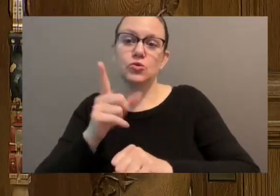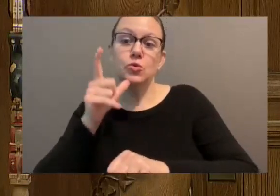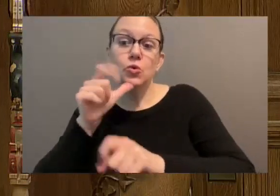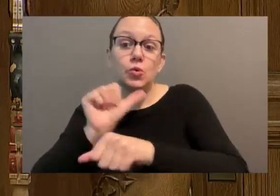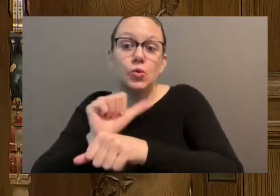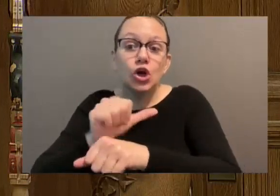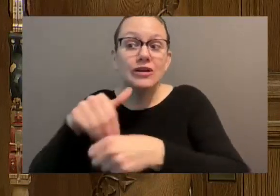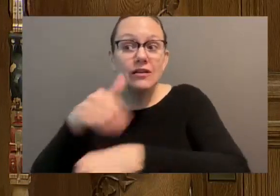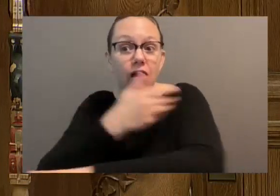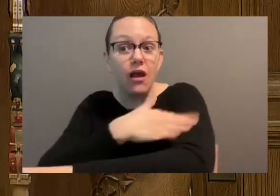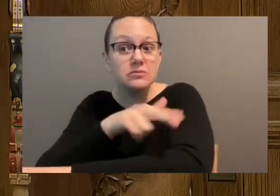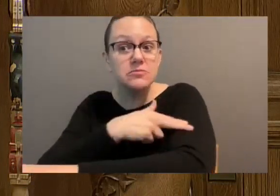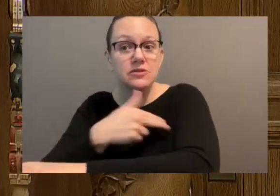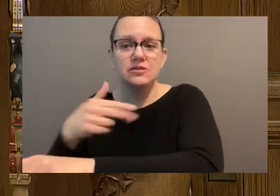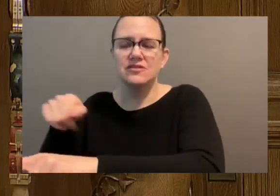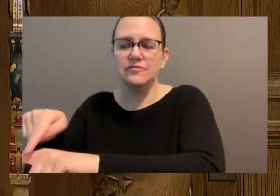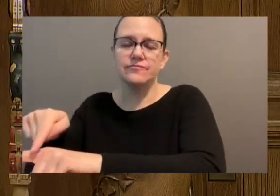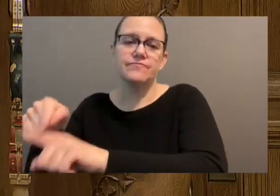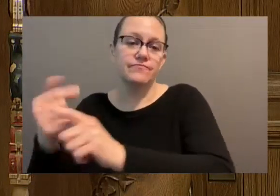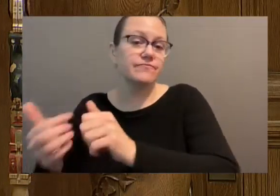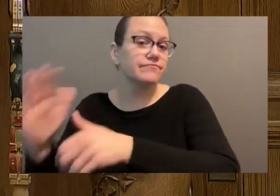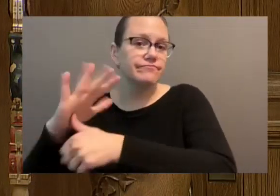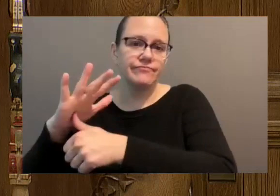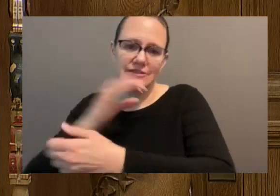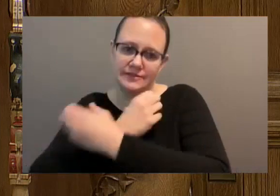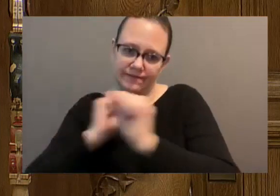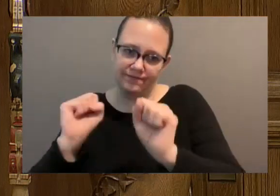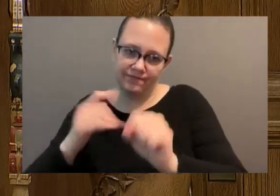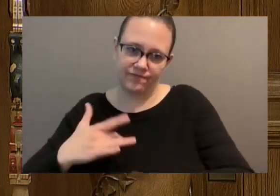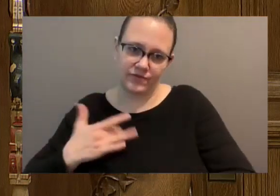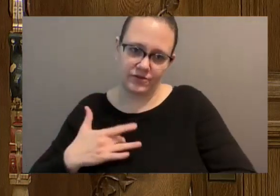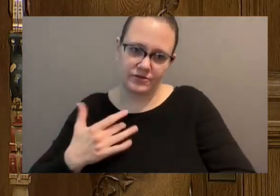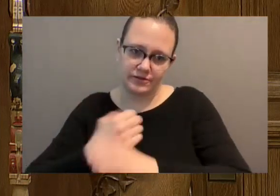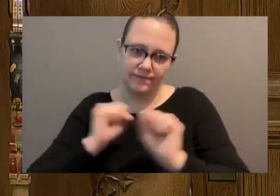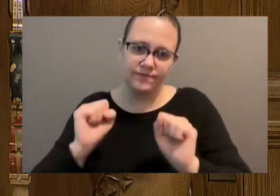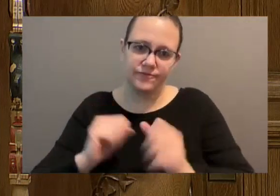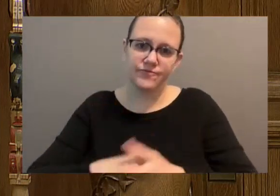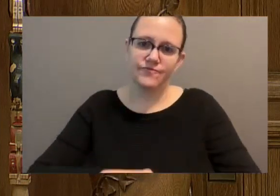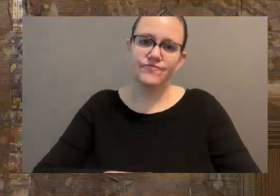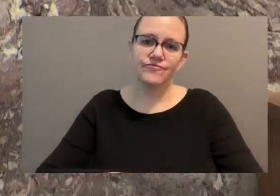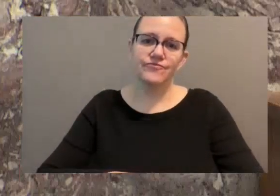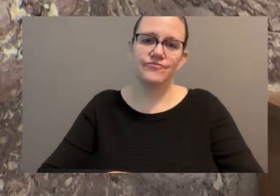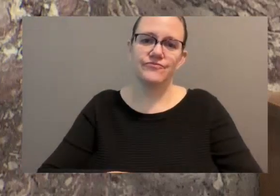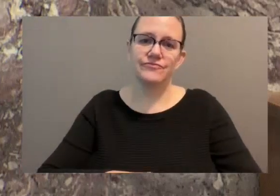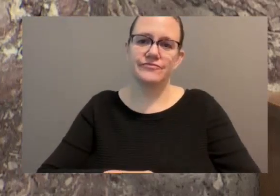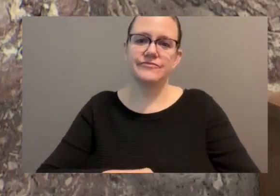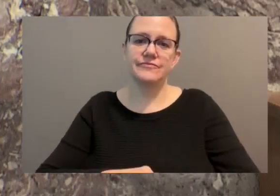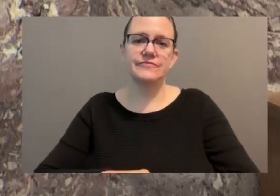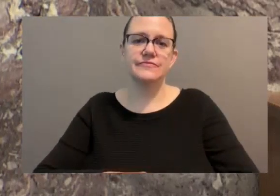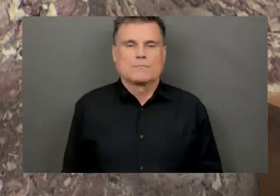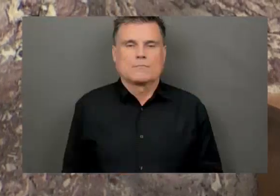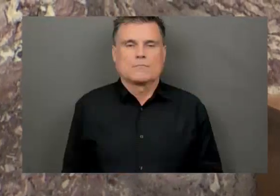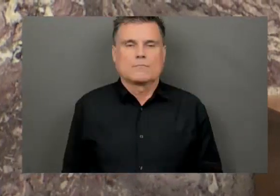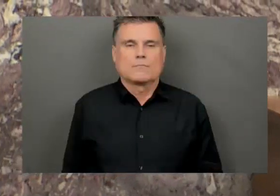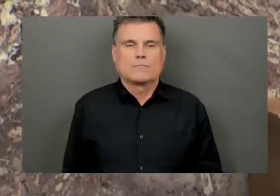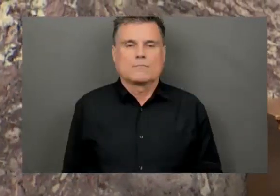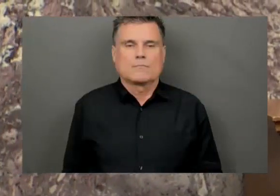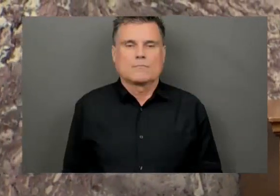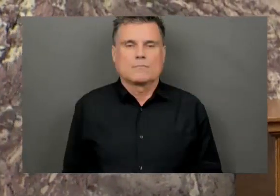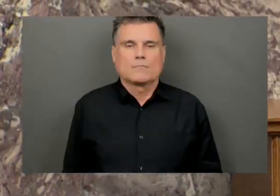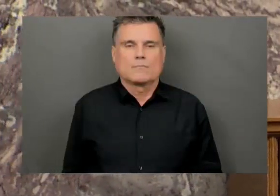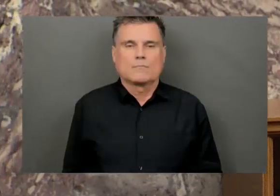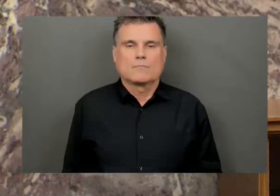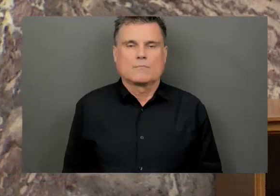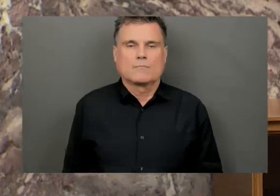Kelowna Mission. The Premier has blatantly ignored repeated warnings for over a year. Yet here we are with